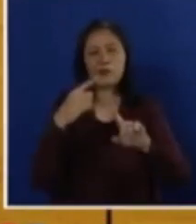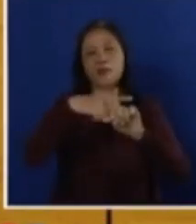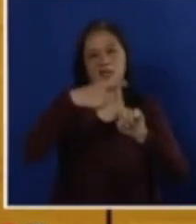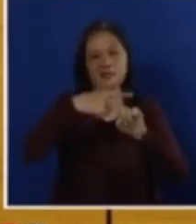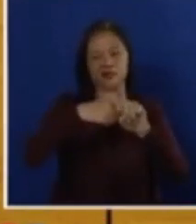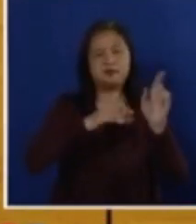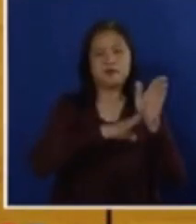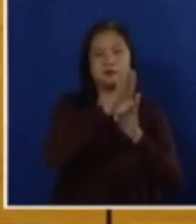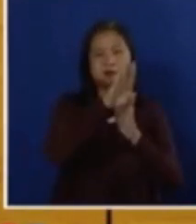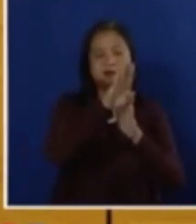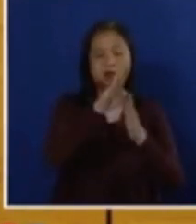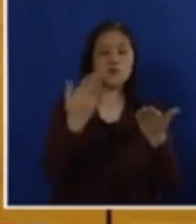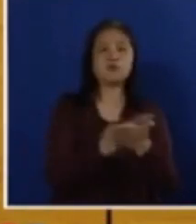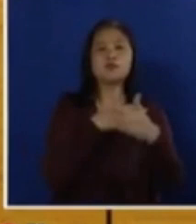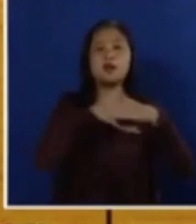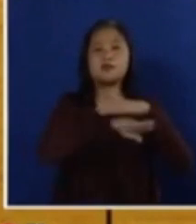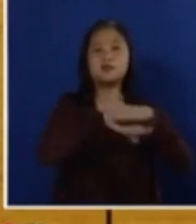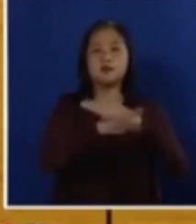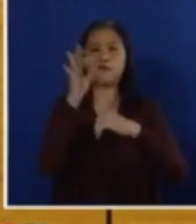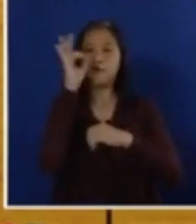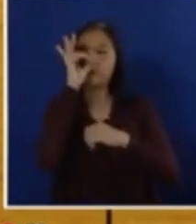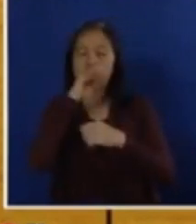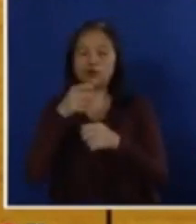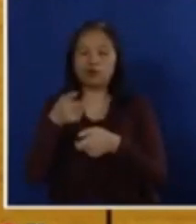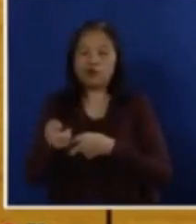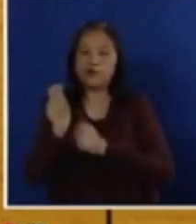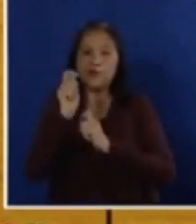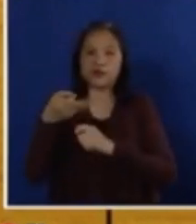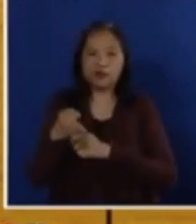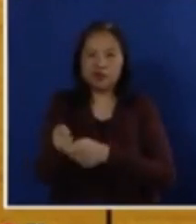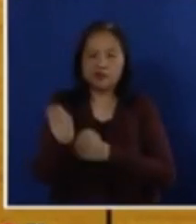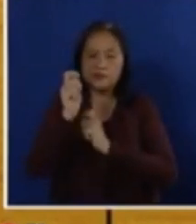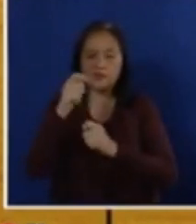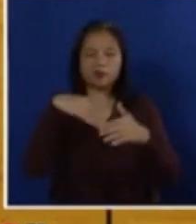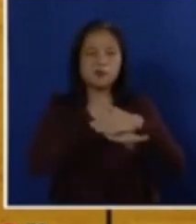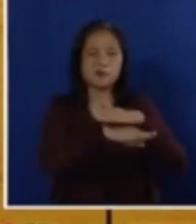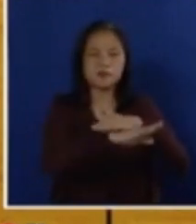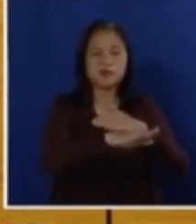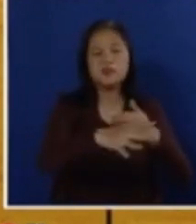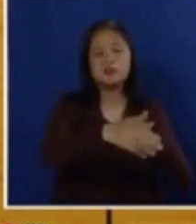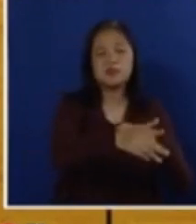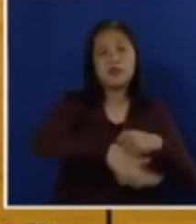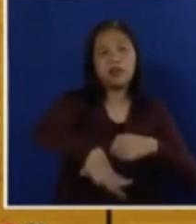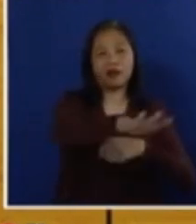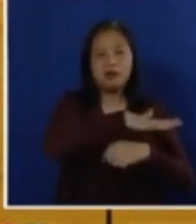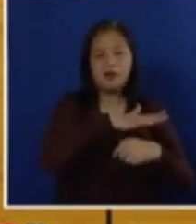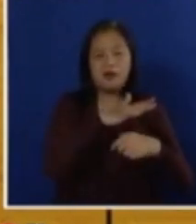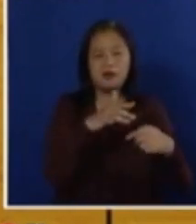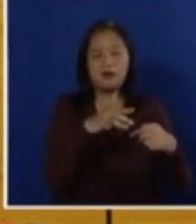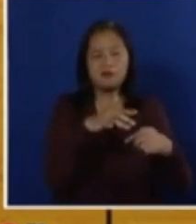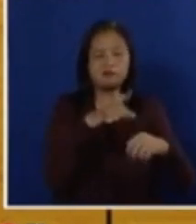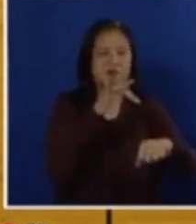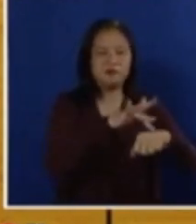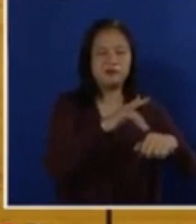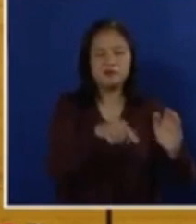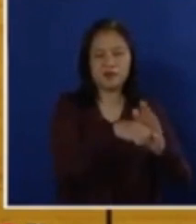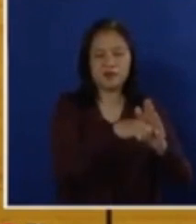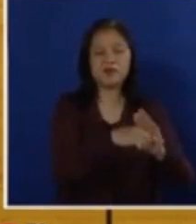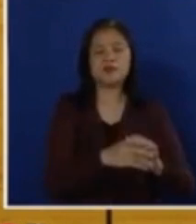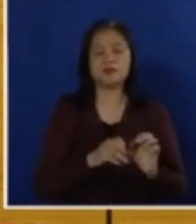renewed access of Filipino fishermen to the areas in dispute in the Philippines,